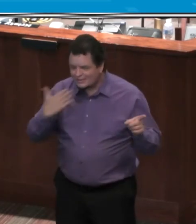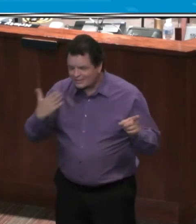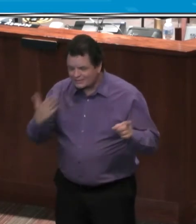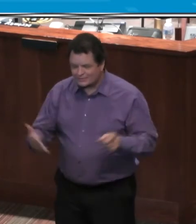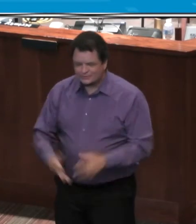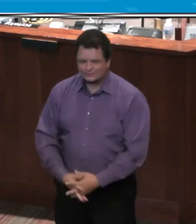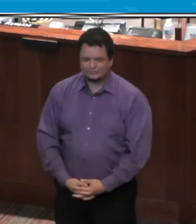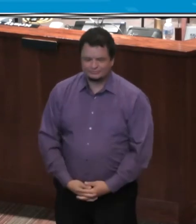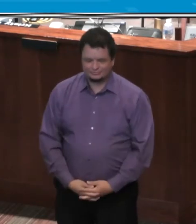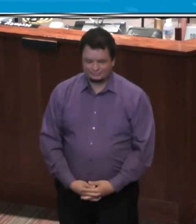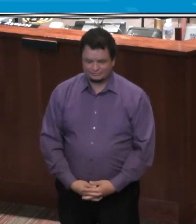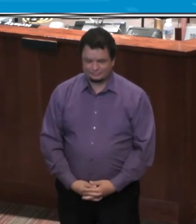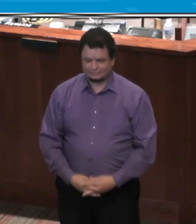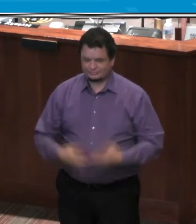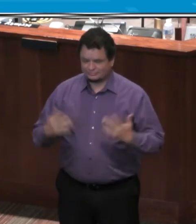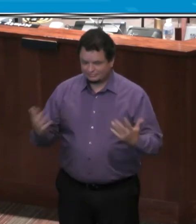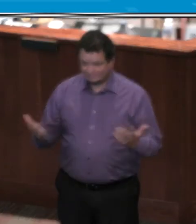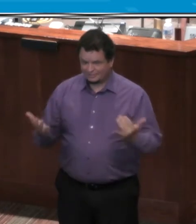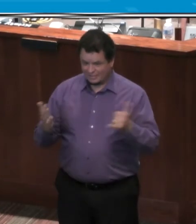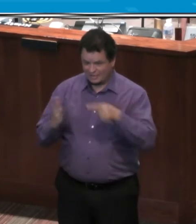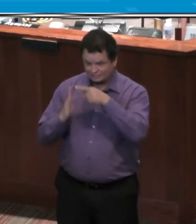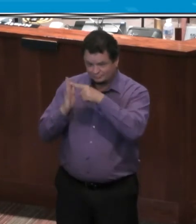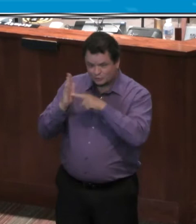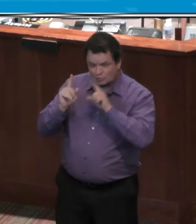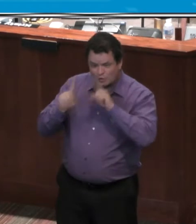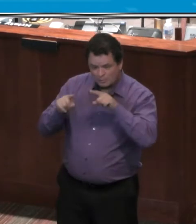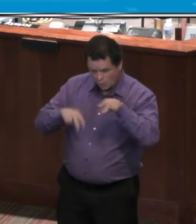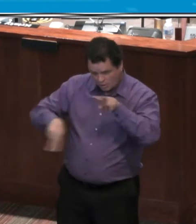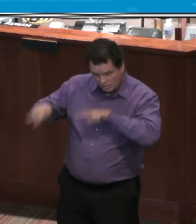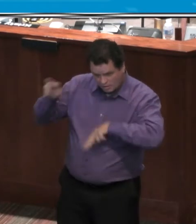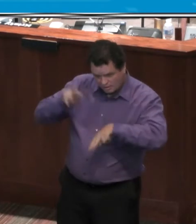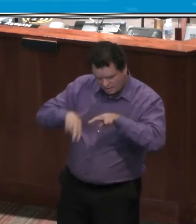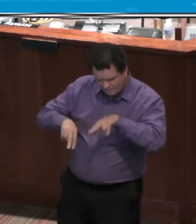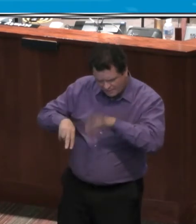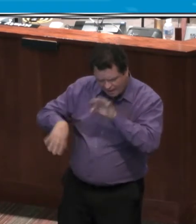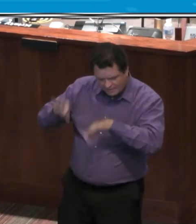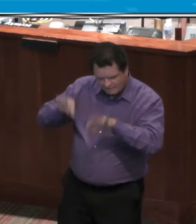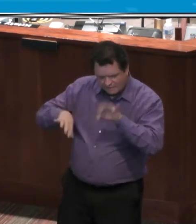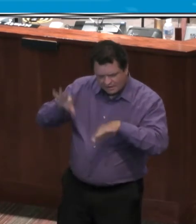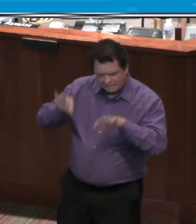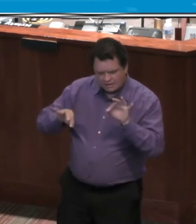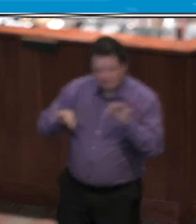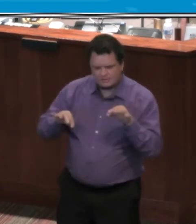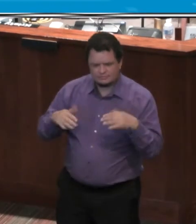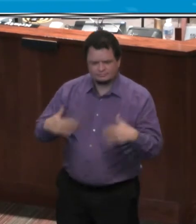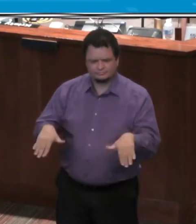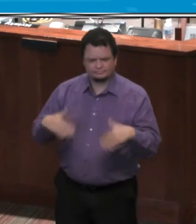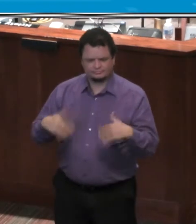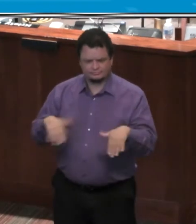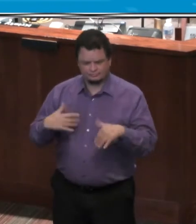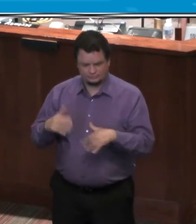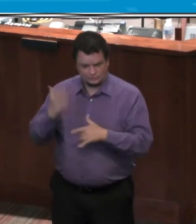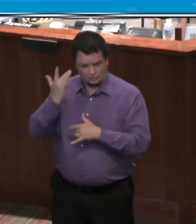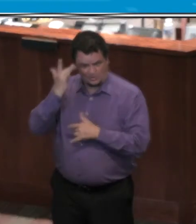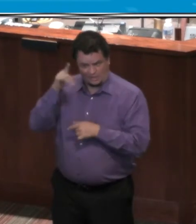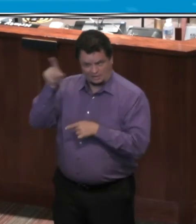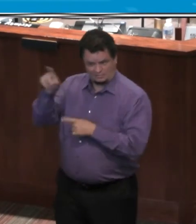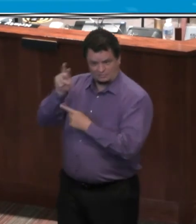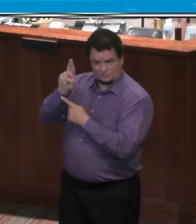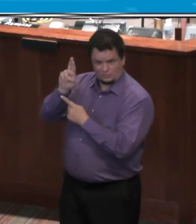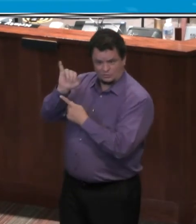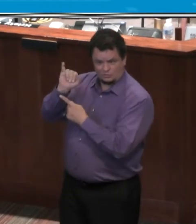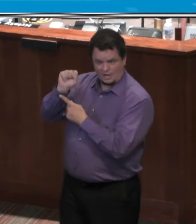What we found in our report was what was possible because of RISE. Many respondents expressed their gratitude, excitement, and passion